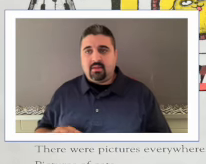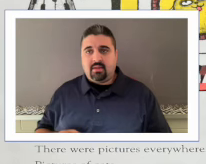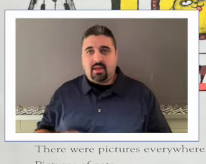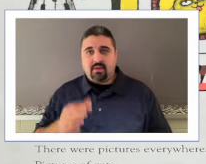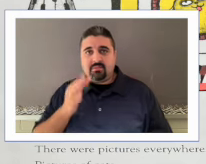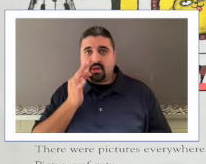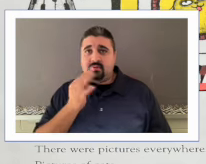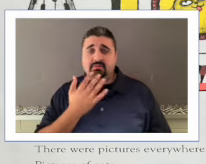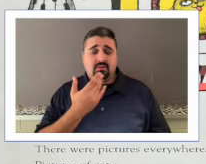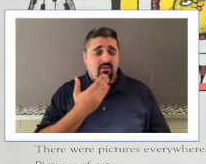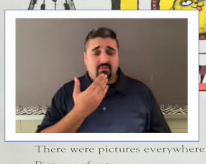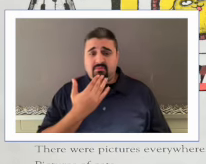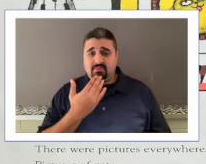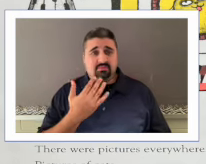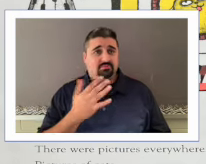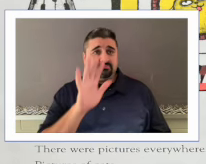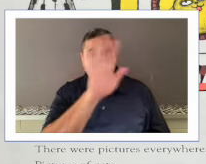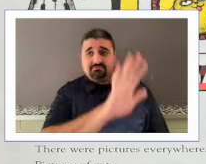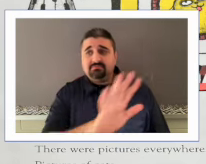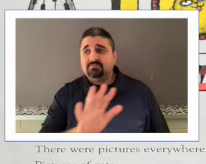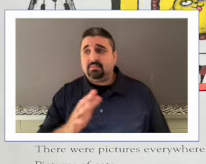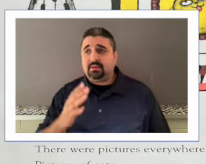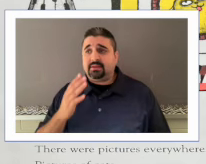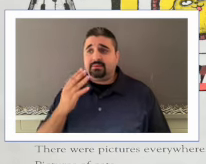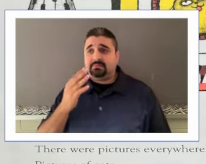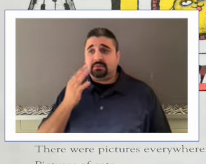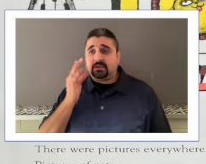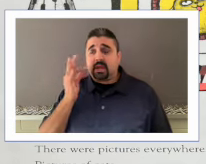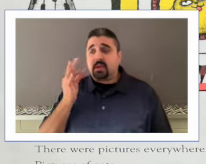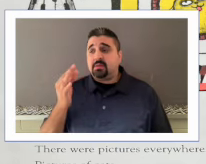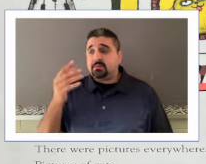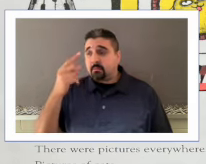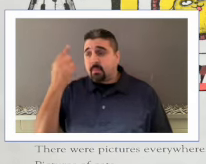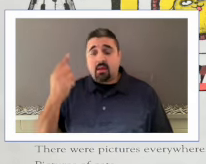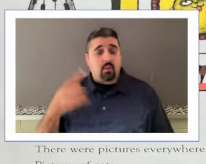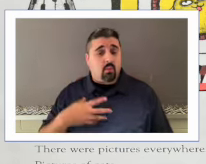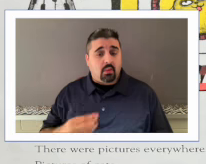cats, cats in color and in black and white.